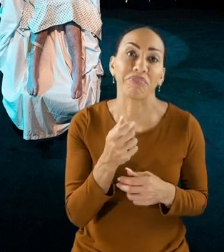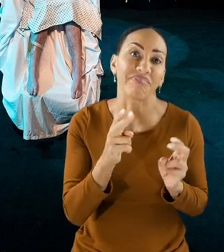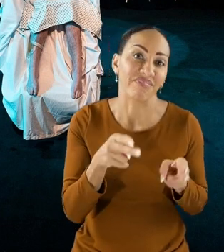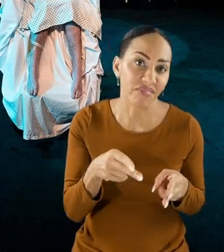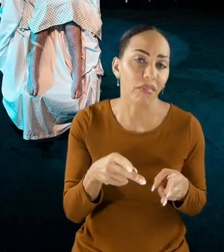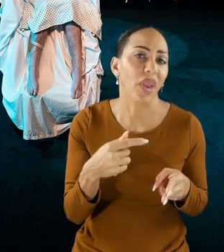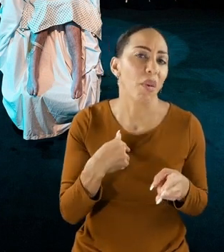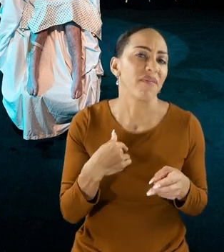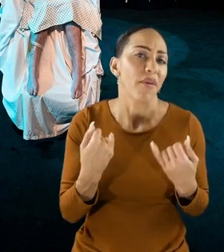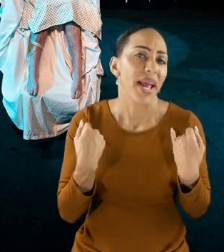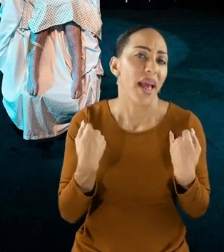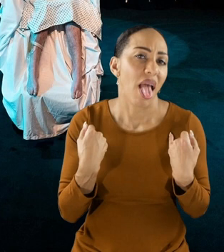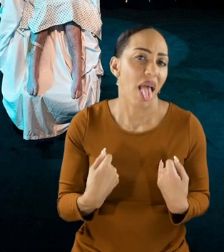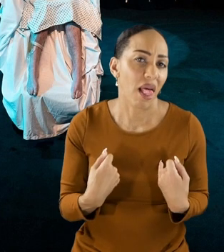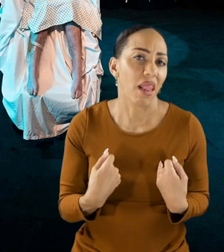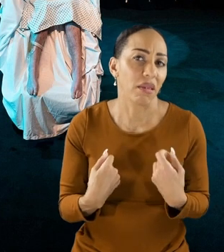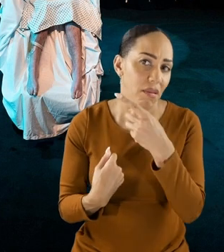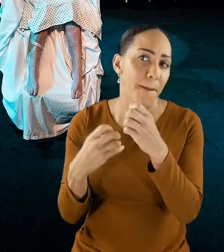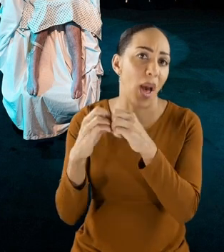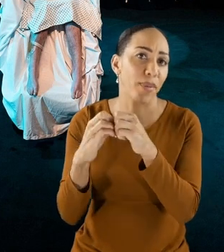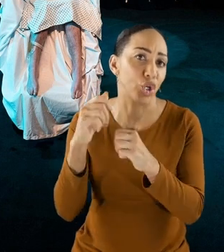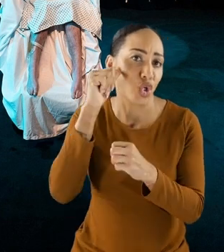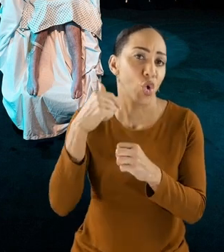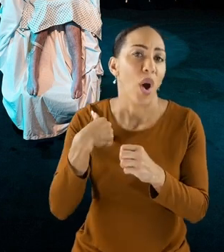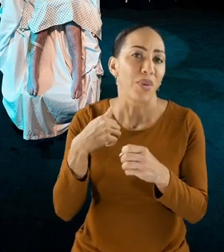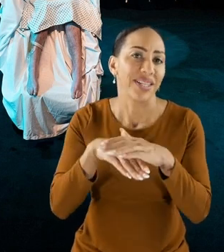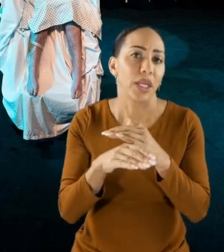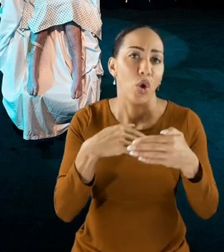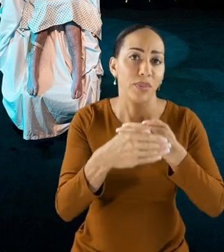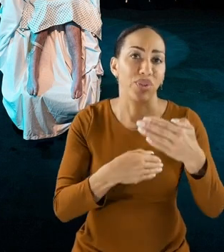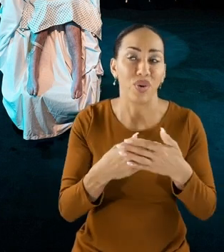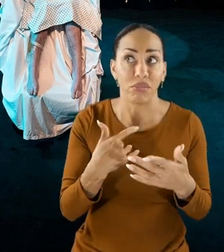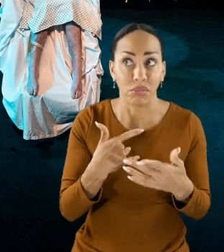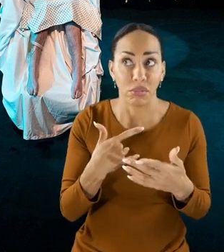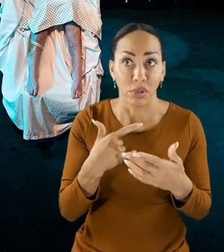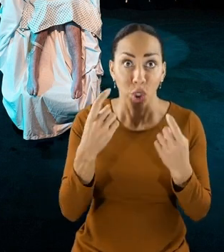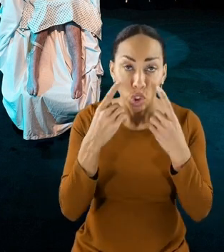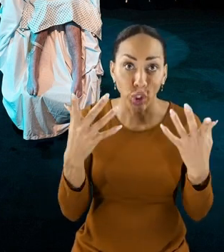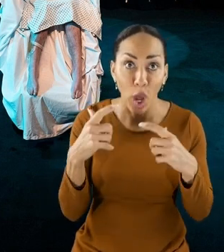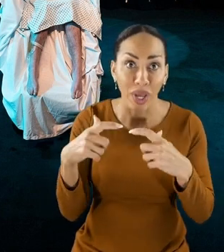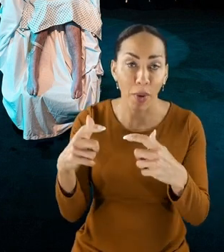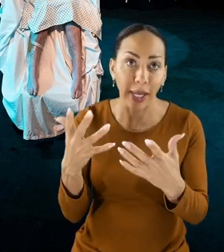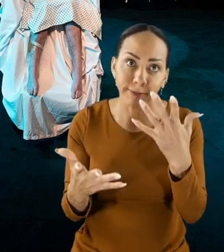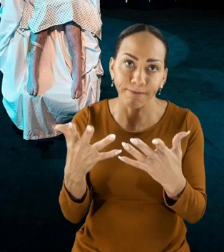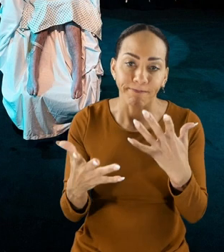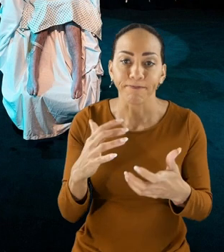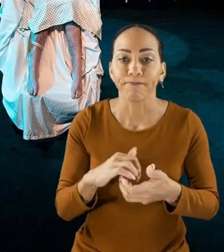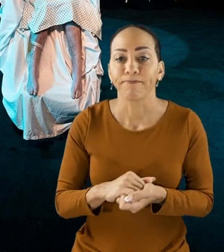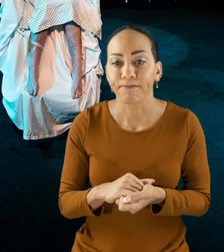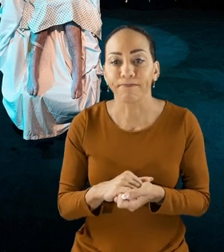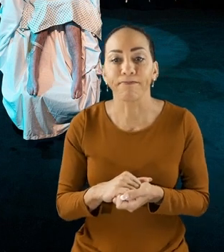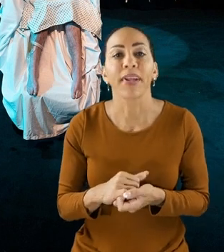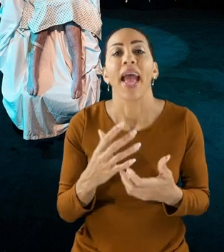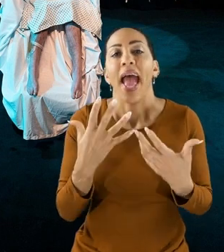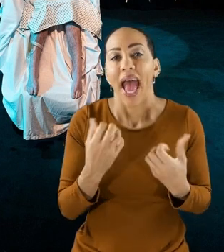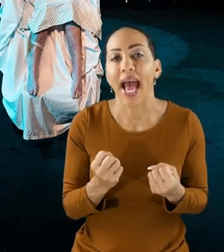in hospital. My ability to put the show on was tenuous, let's say. And one of the things we did at that point was get a high